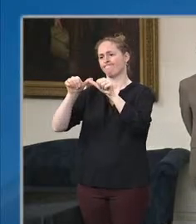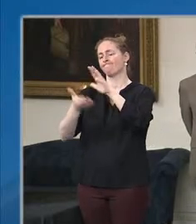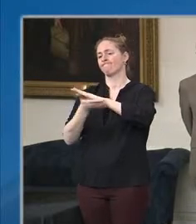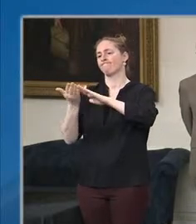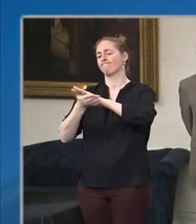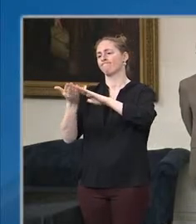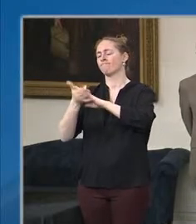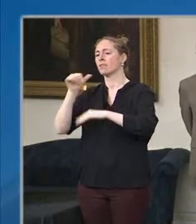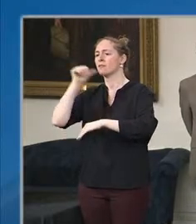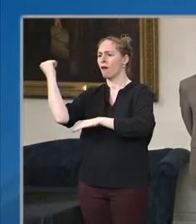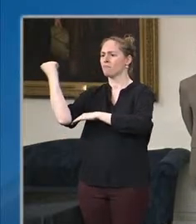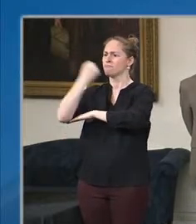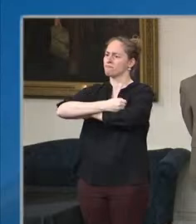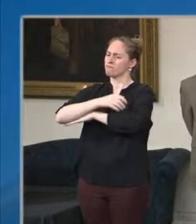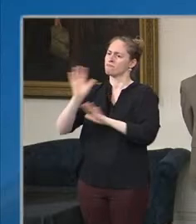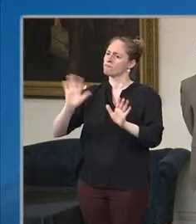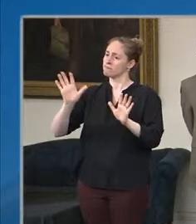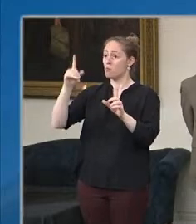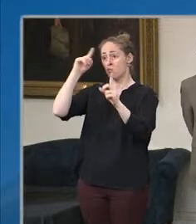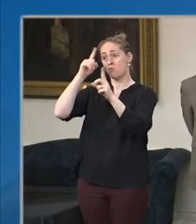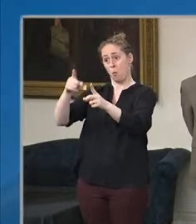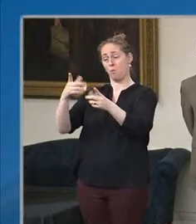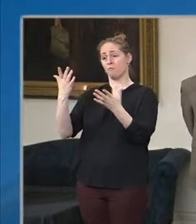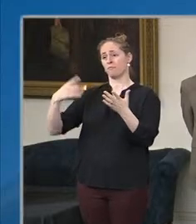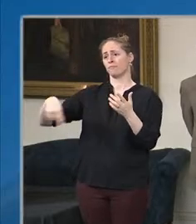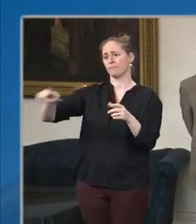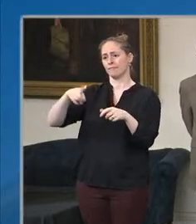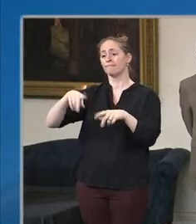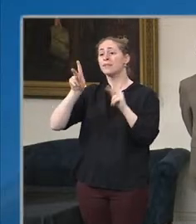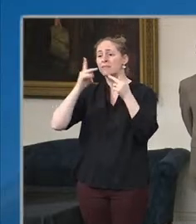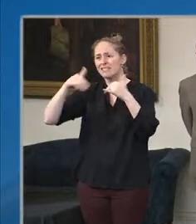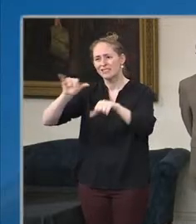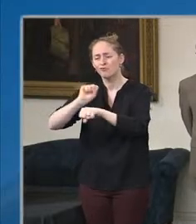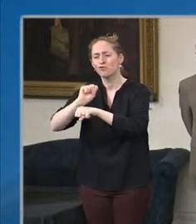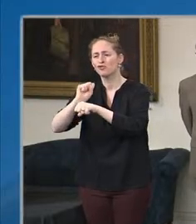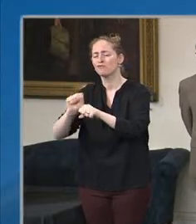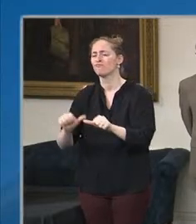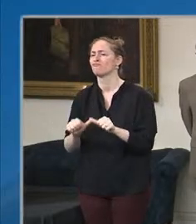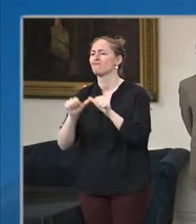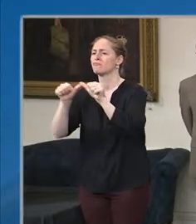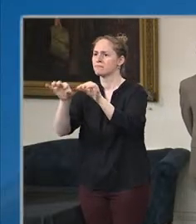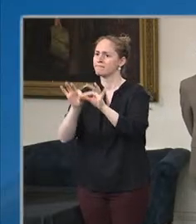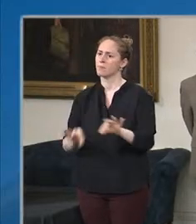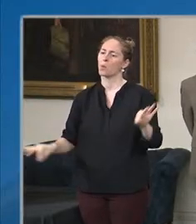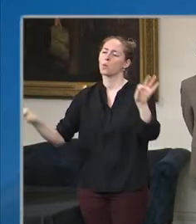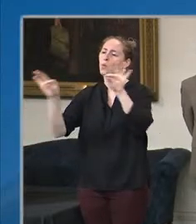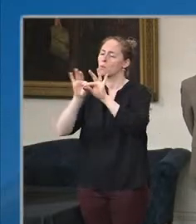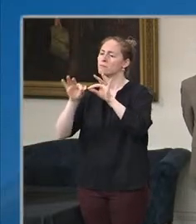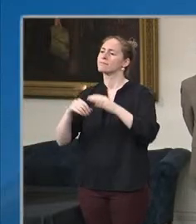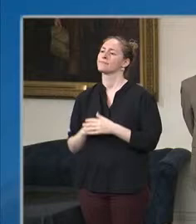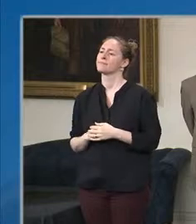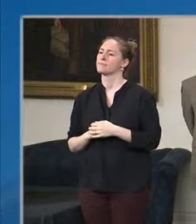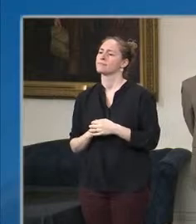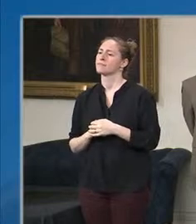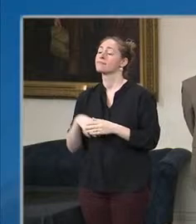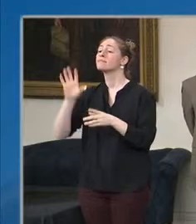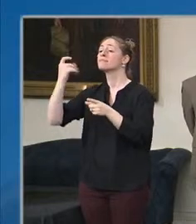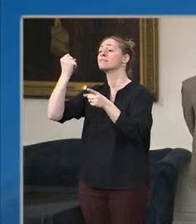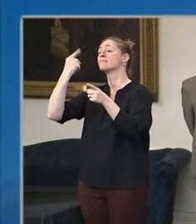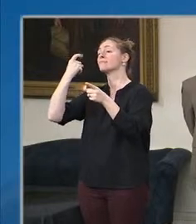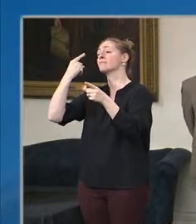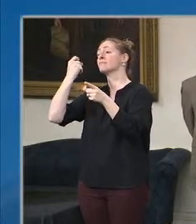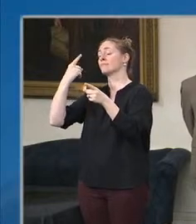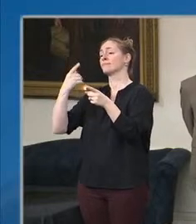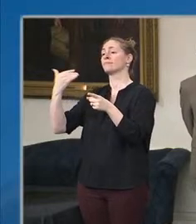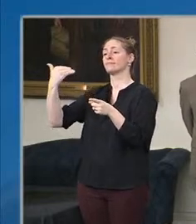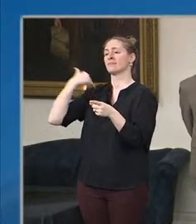keep more people on their payrolls. In March, as part of our first round of state economic relief, we